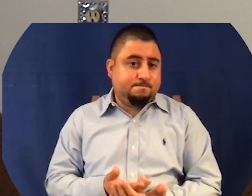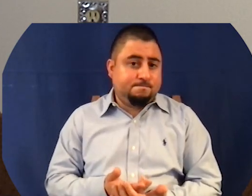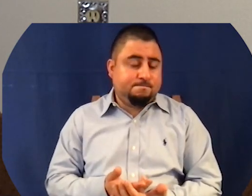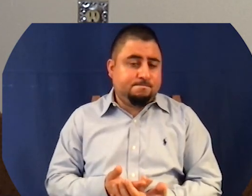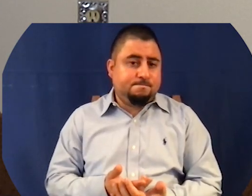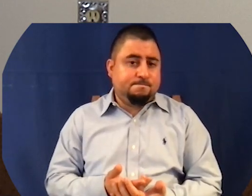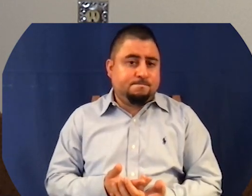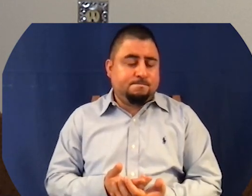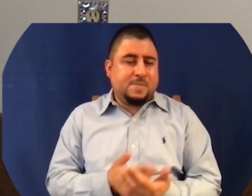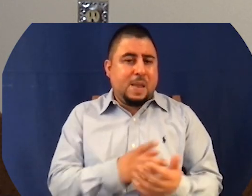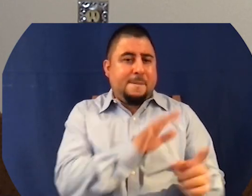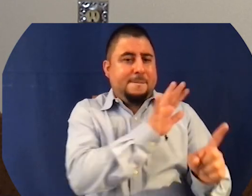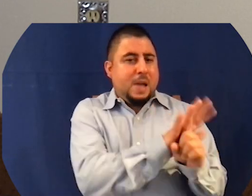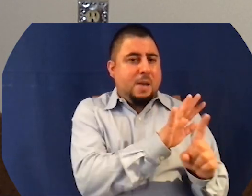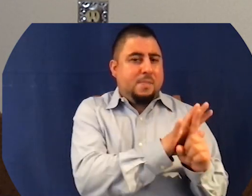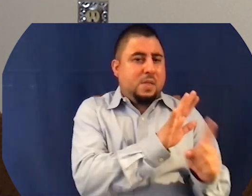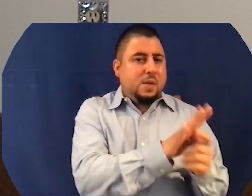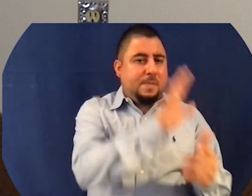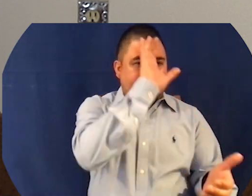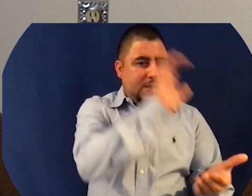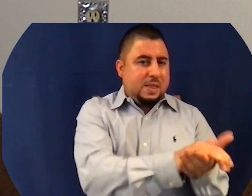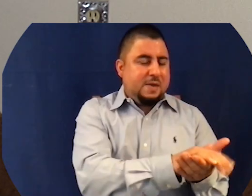Contrary to popular belief,